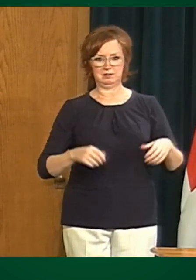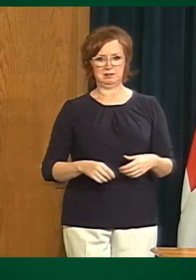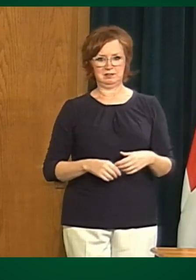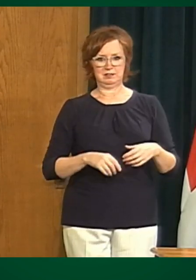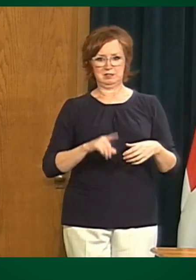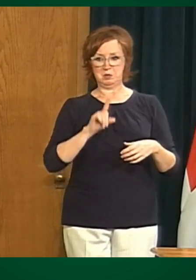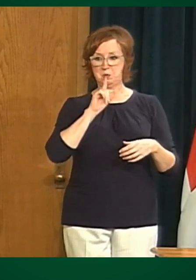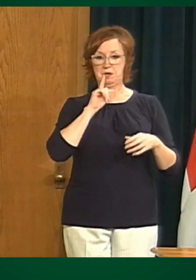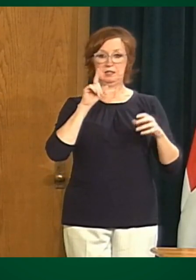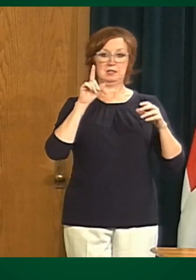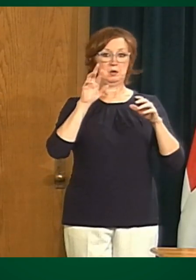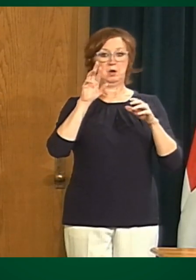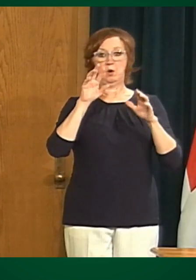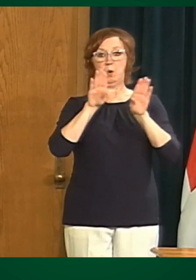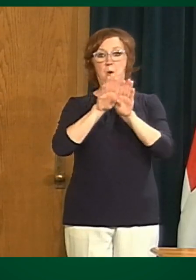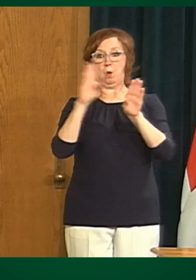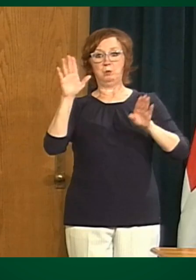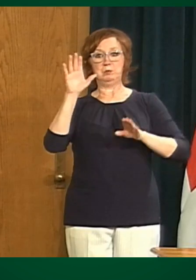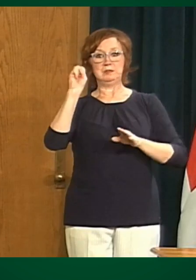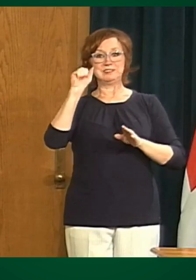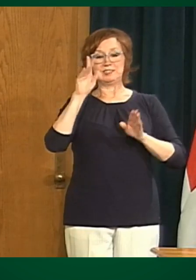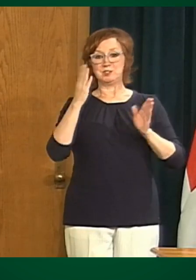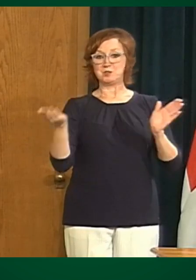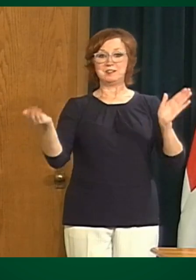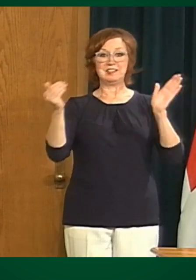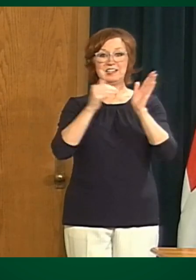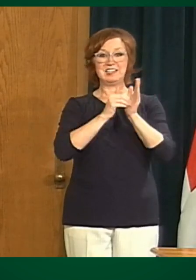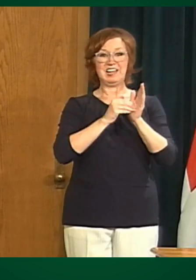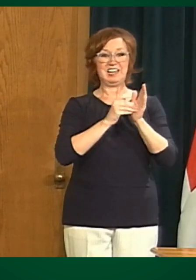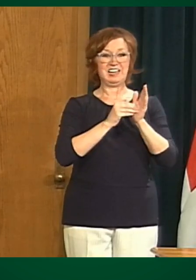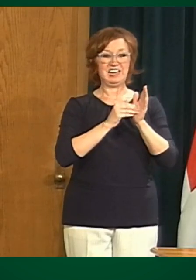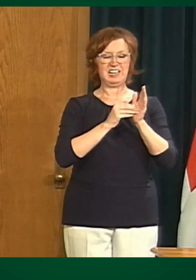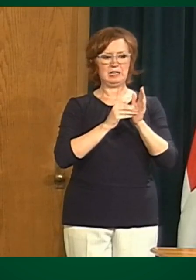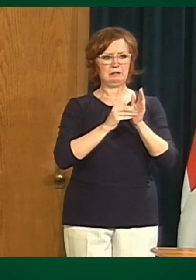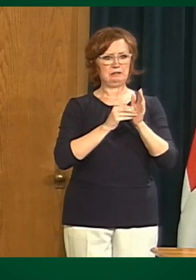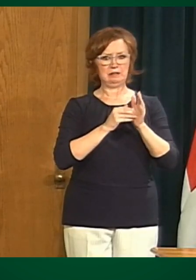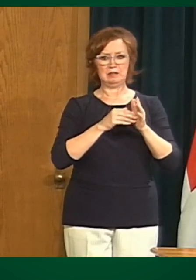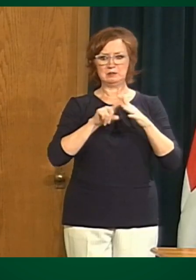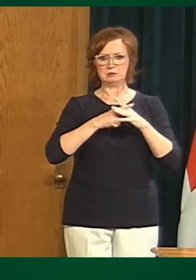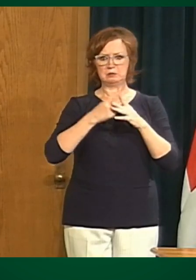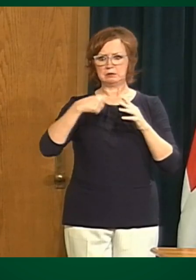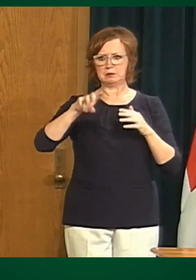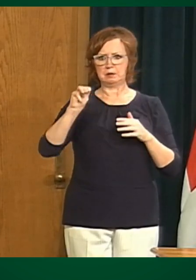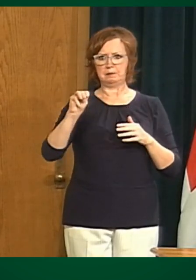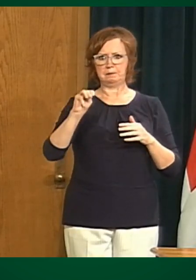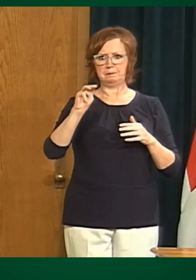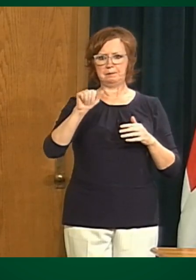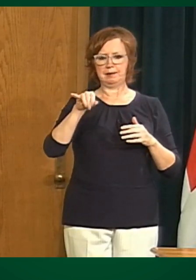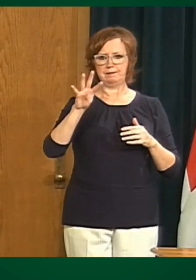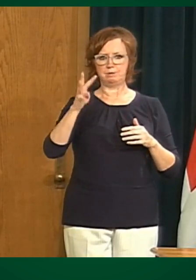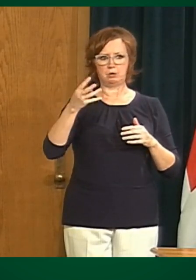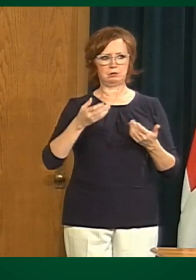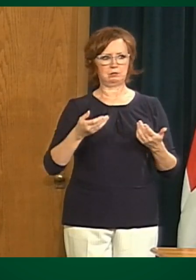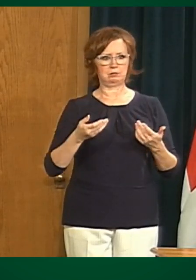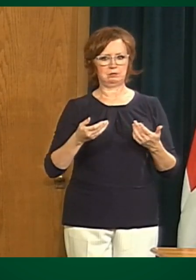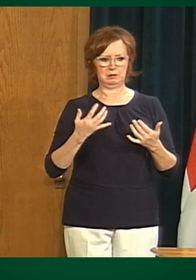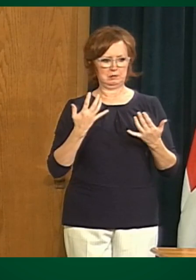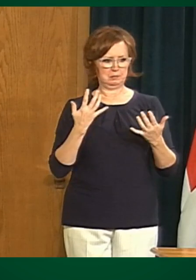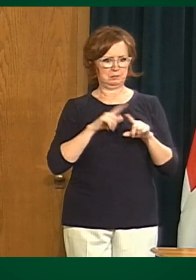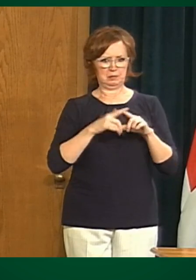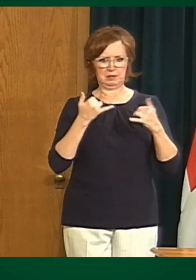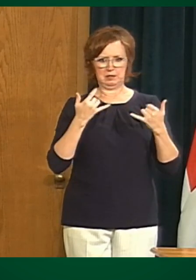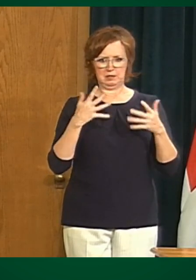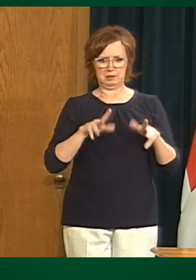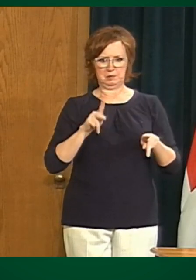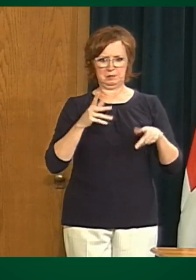actual reopen plan yet. So does this give you pause to think as evidence that people may not actually